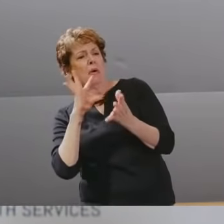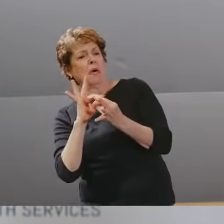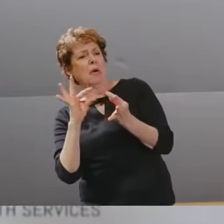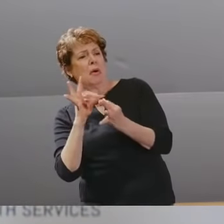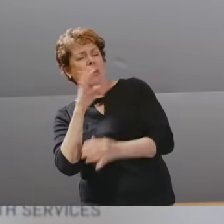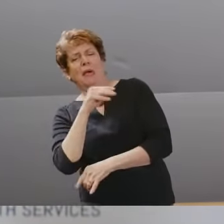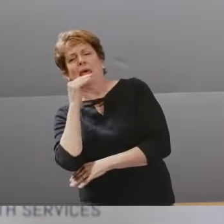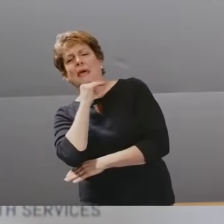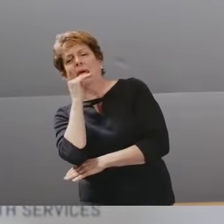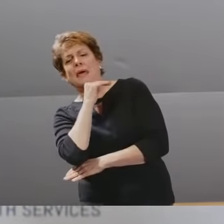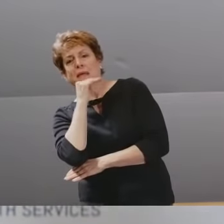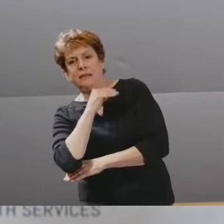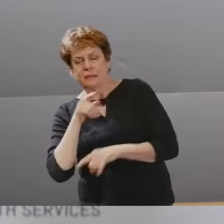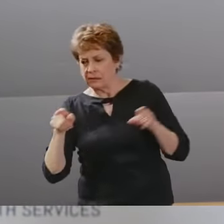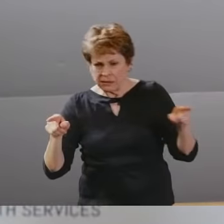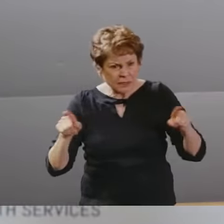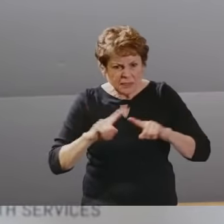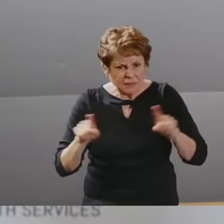Both are loud and vocal.